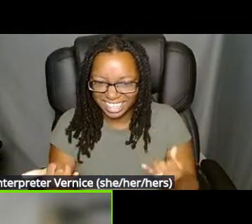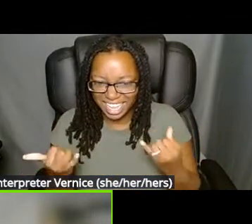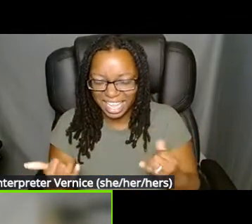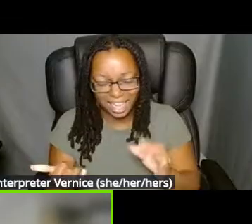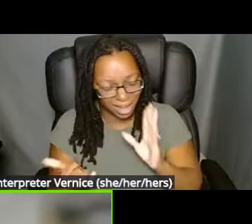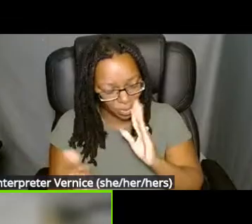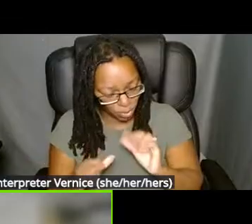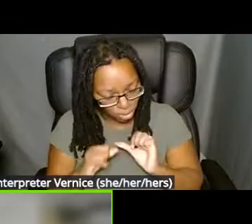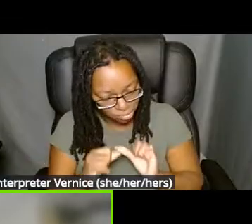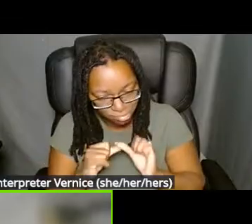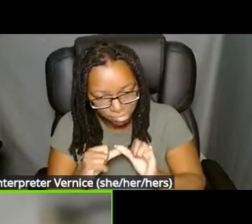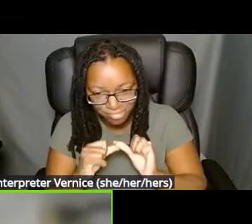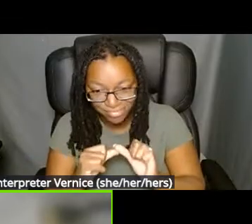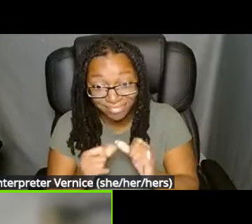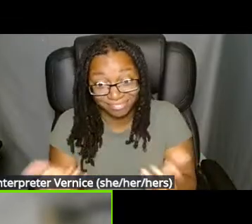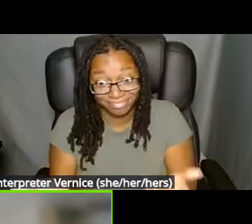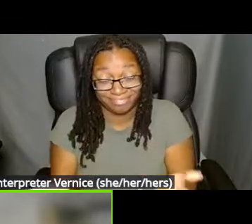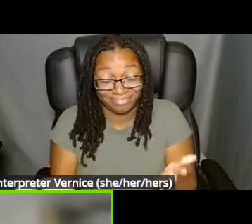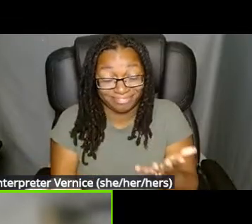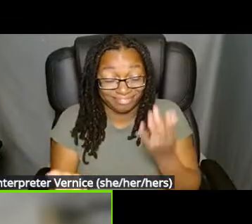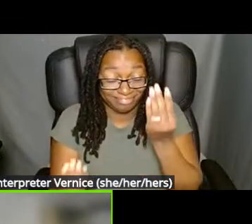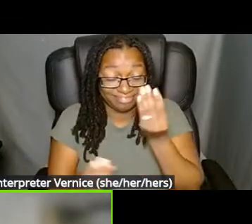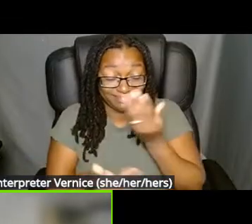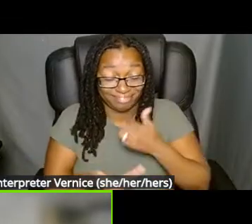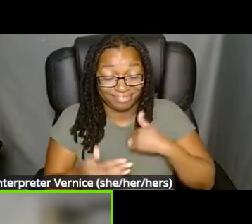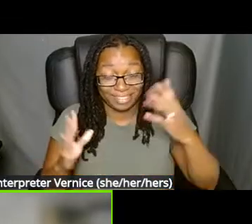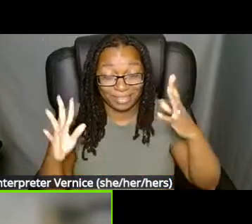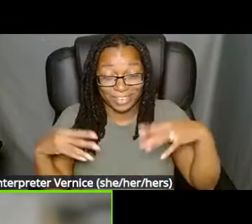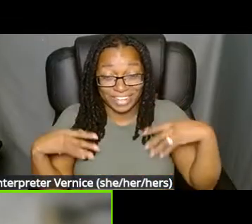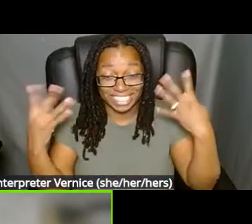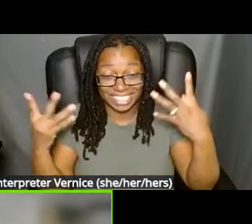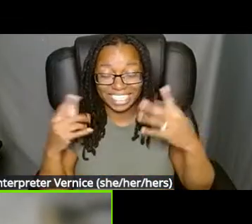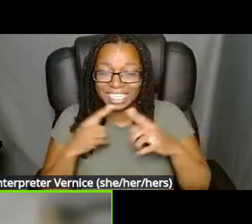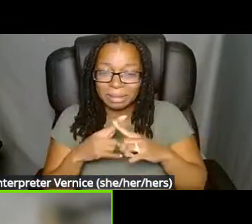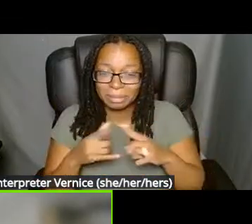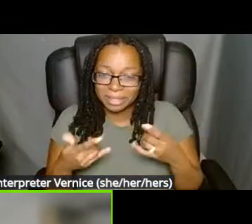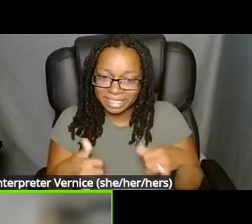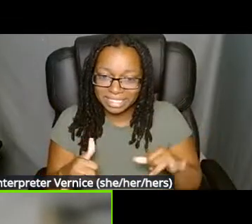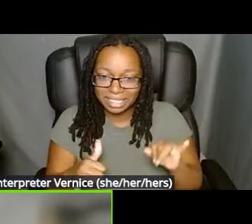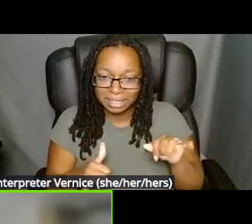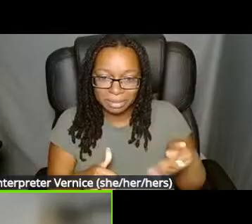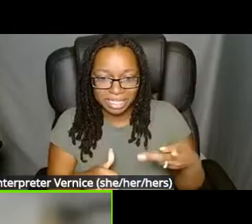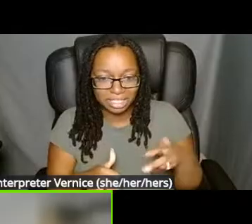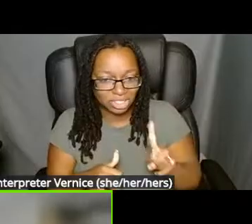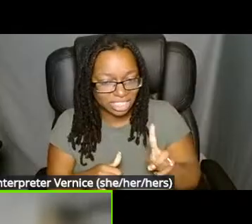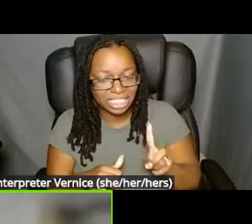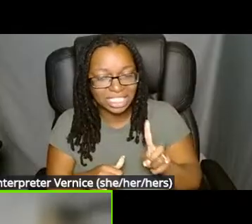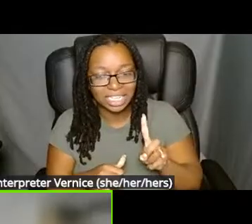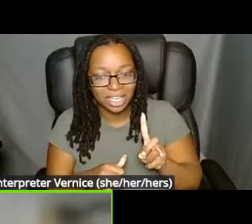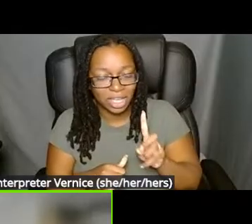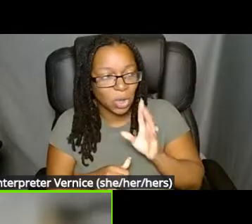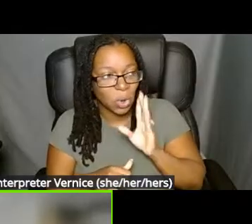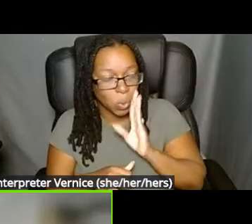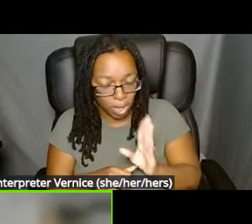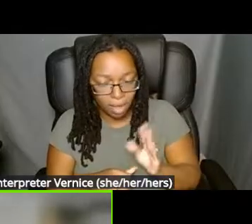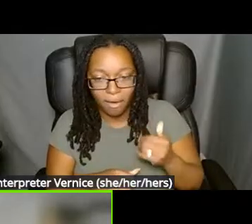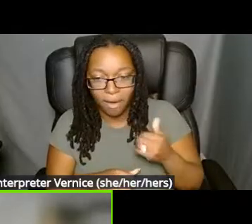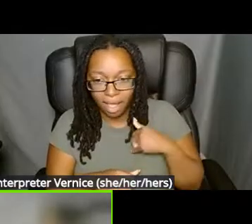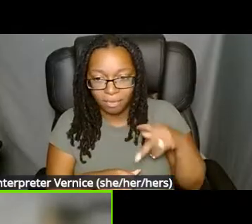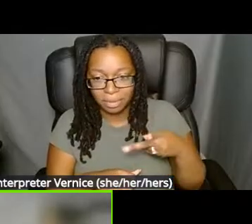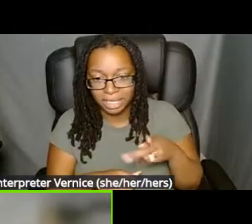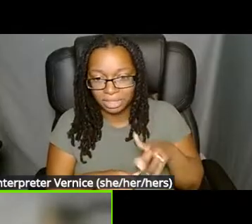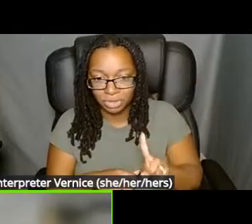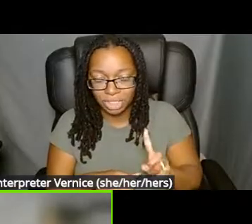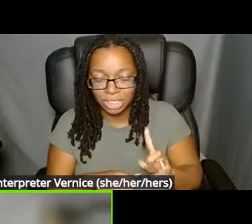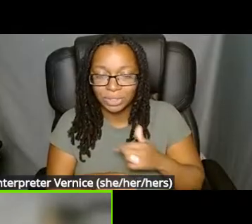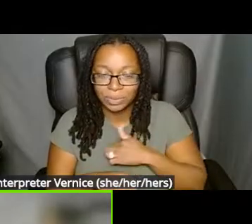that you get. And I Mm. think for us all the panelists, we are PhDs or have PhDs in one way or another, and I think the research focus